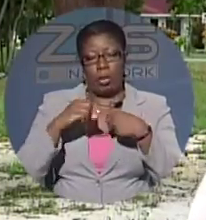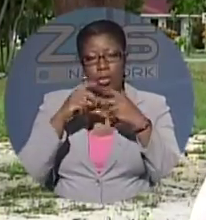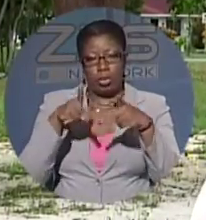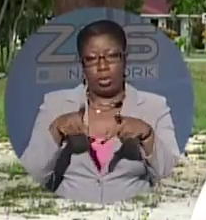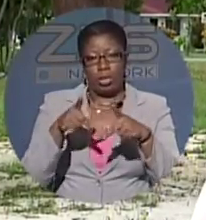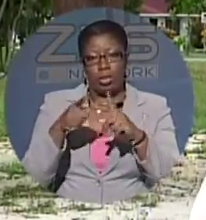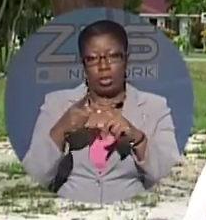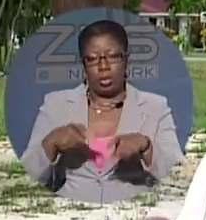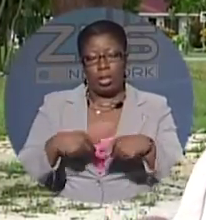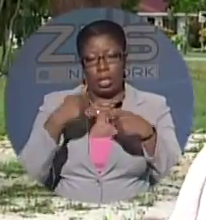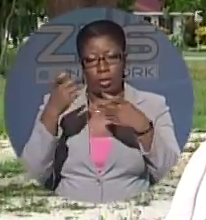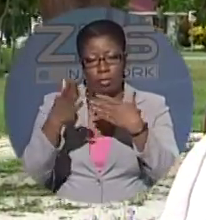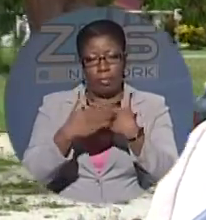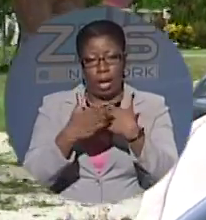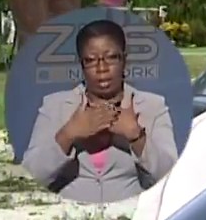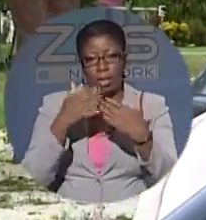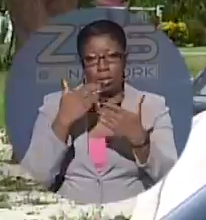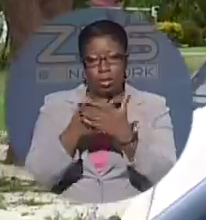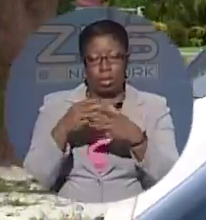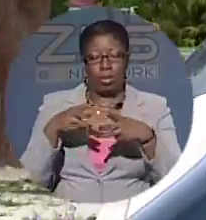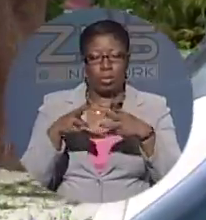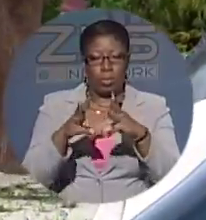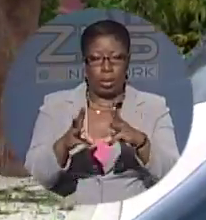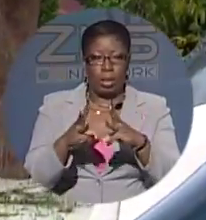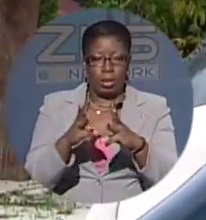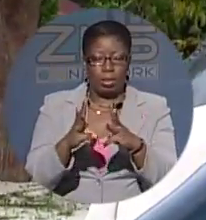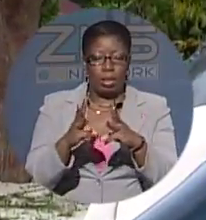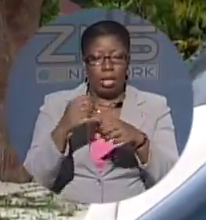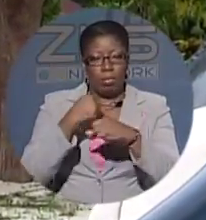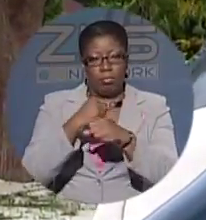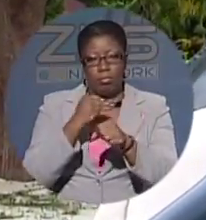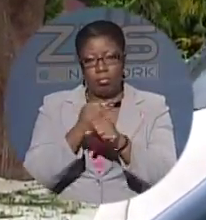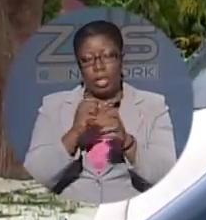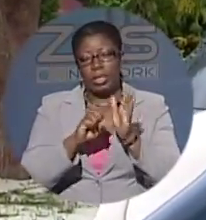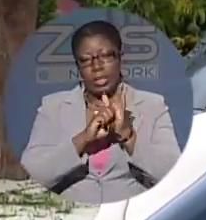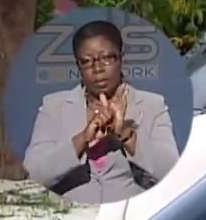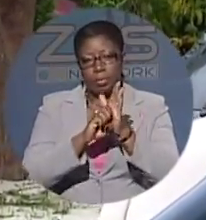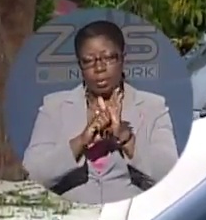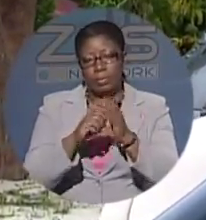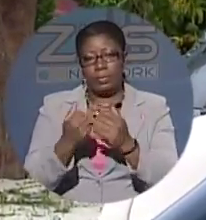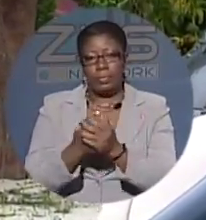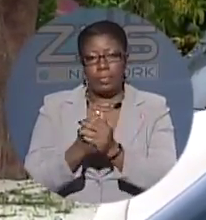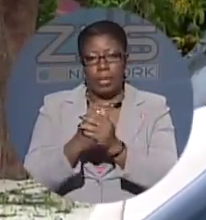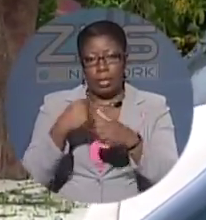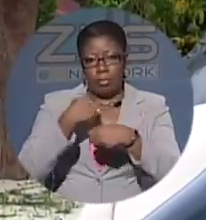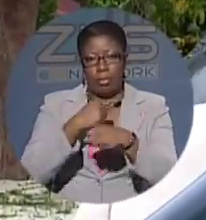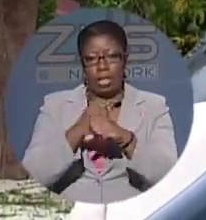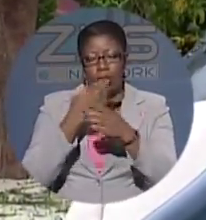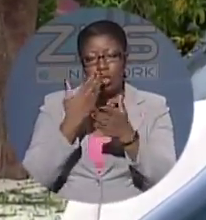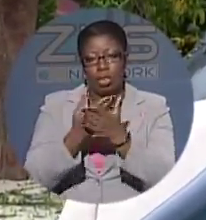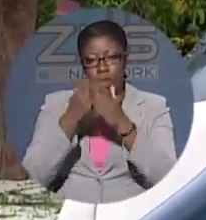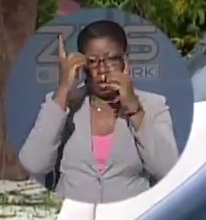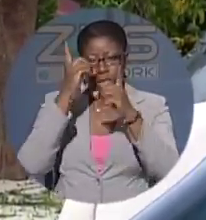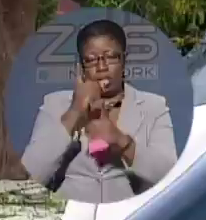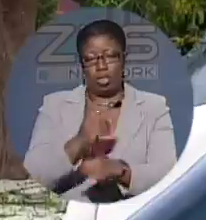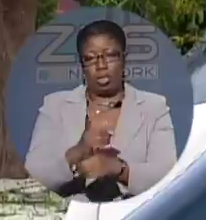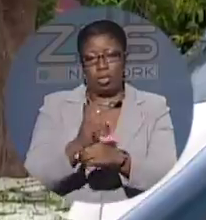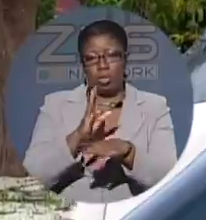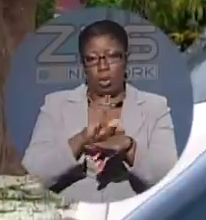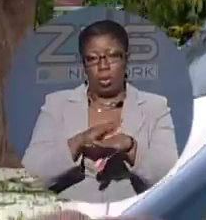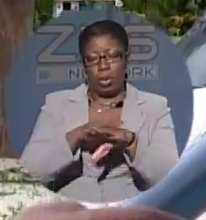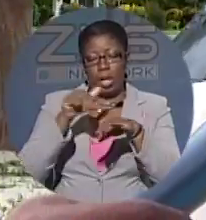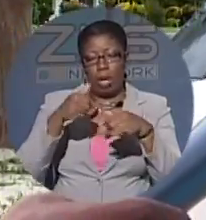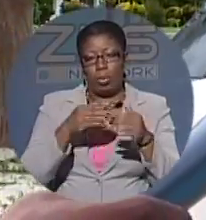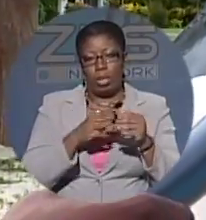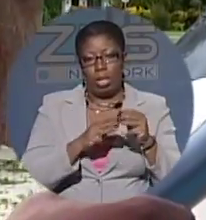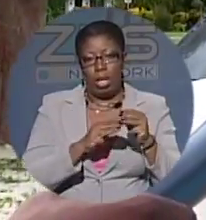a positive way in terms of making good decisions on how we